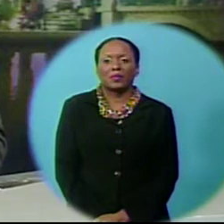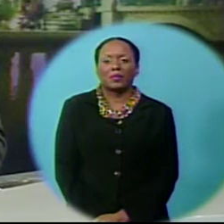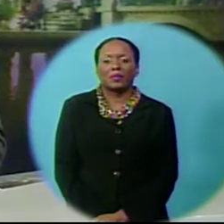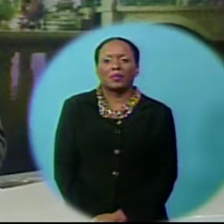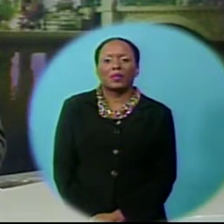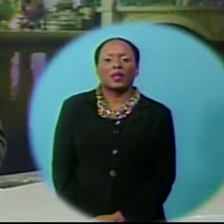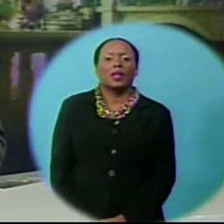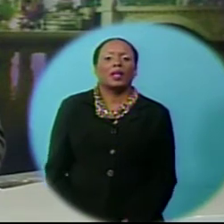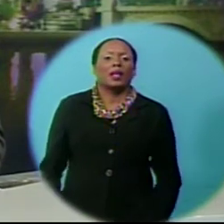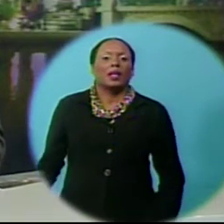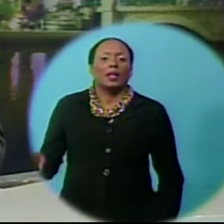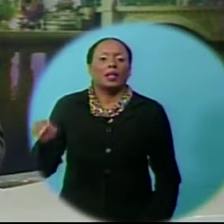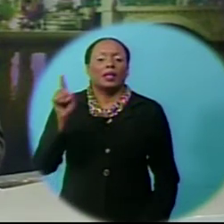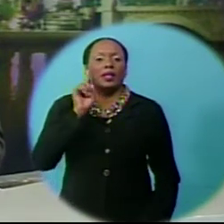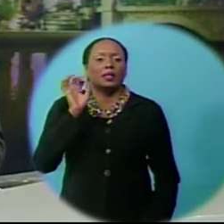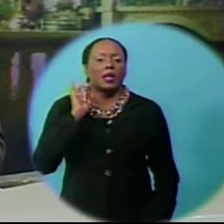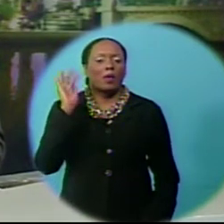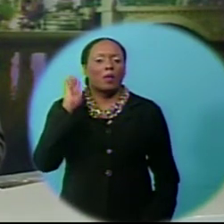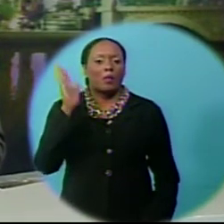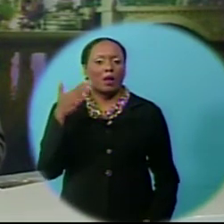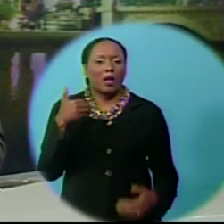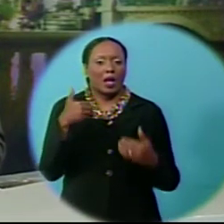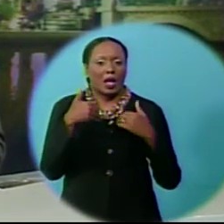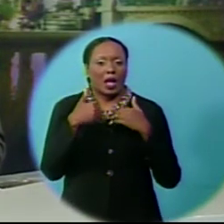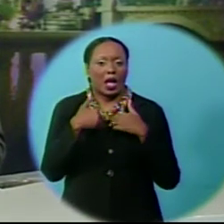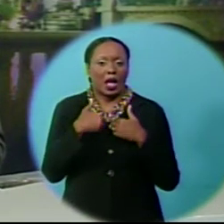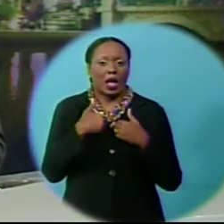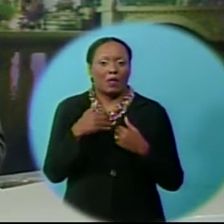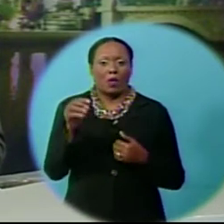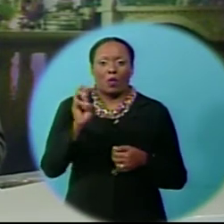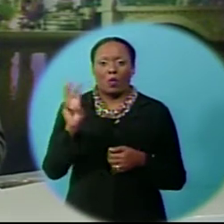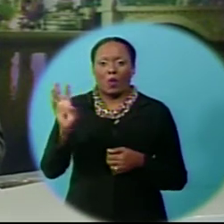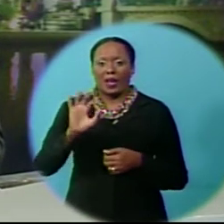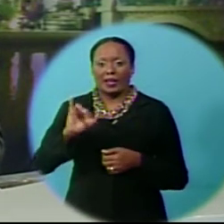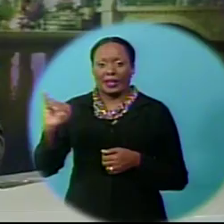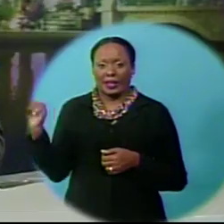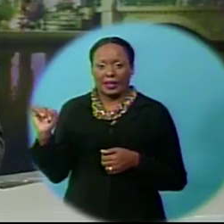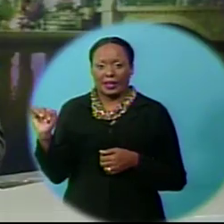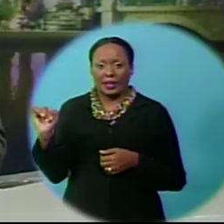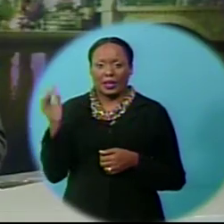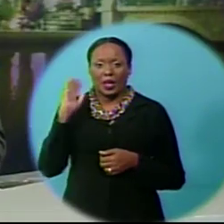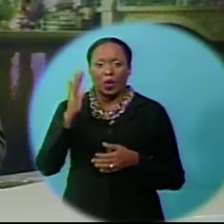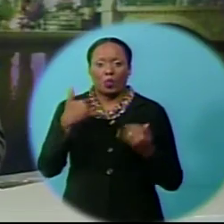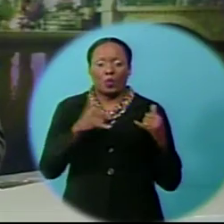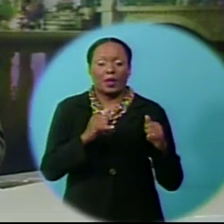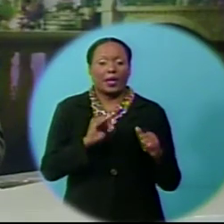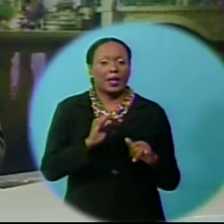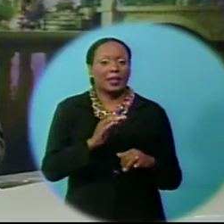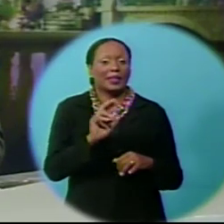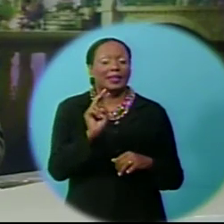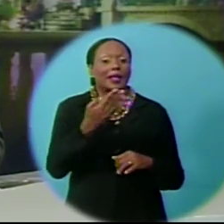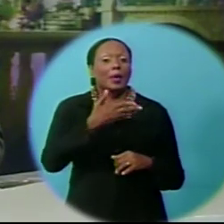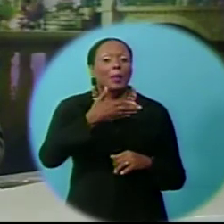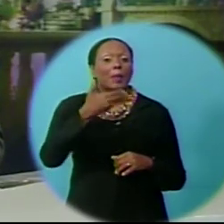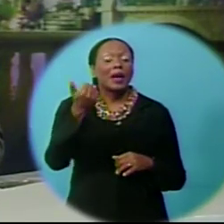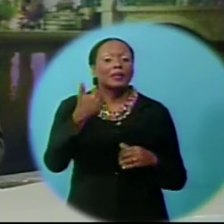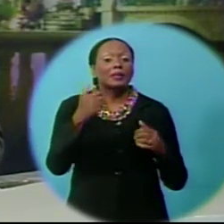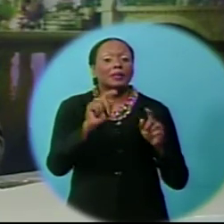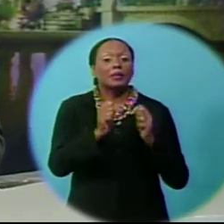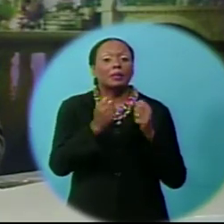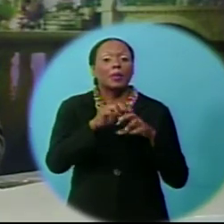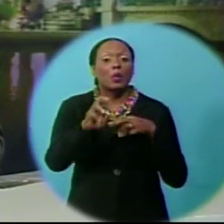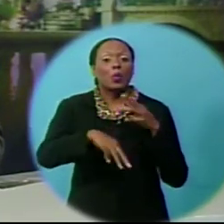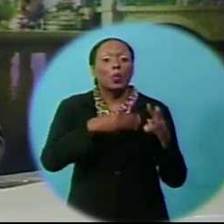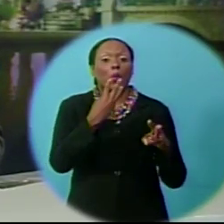It's expected to be the typical David versus Goliath matchup when 8th-ranked West Indies take on the second-best test team in the